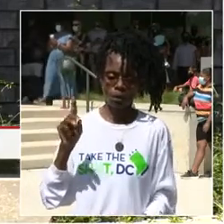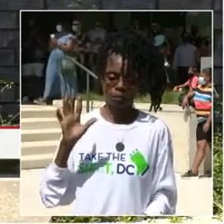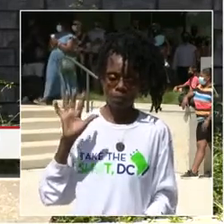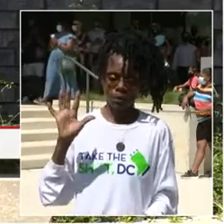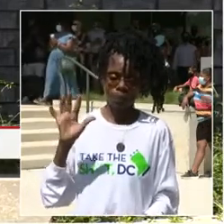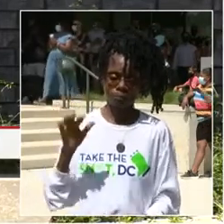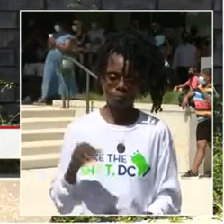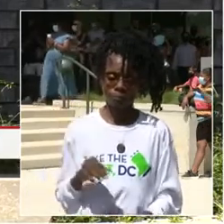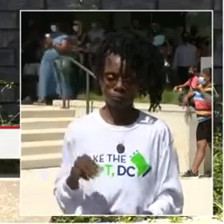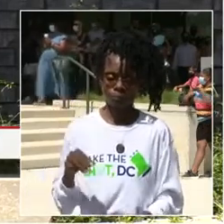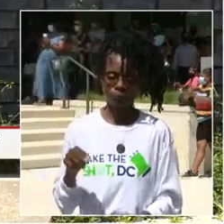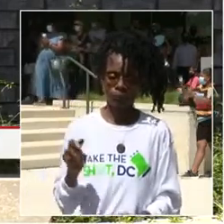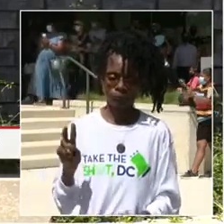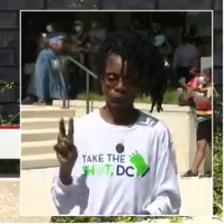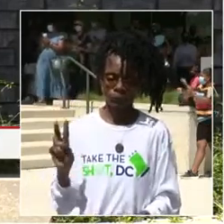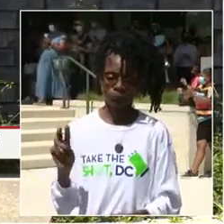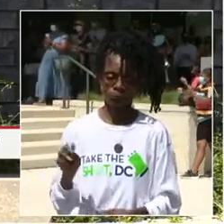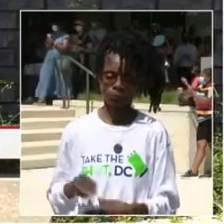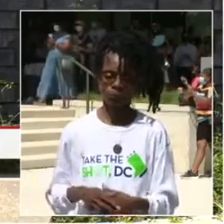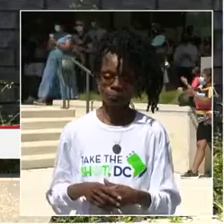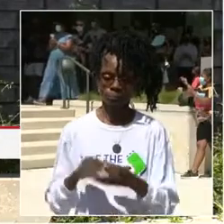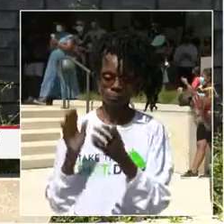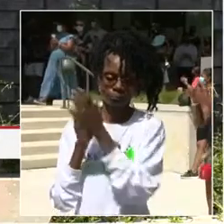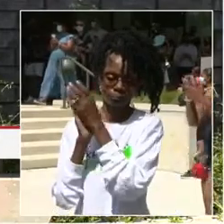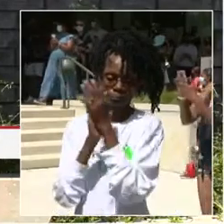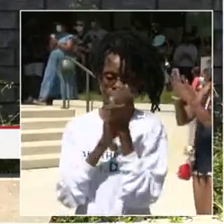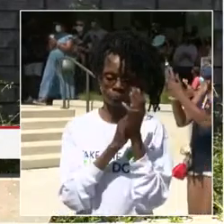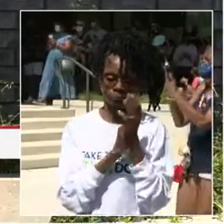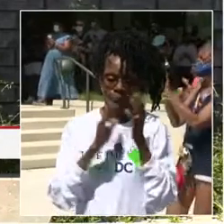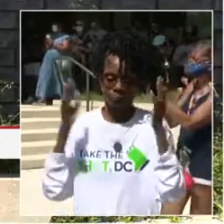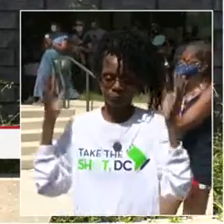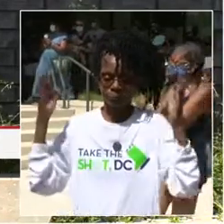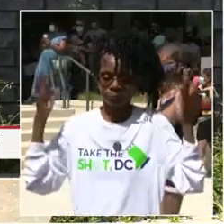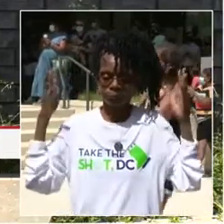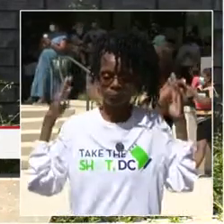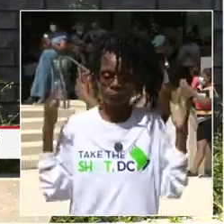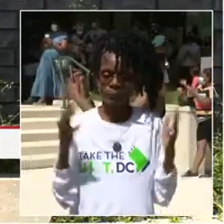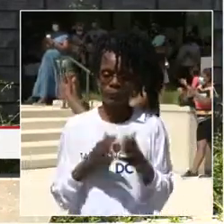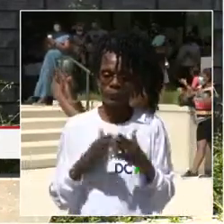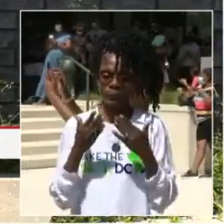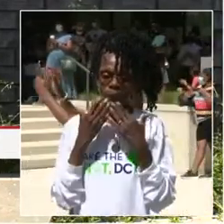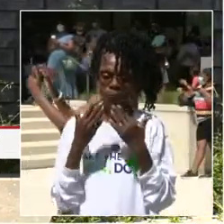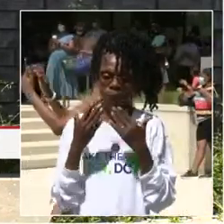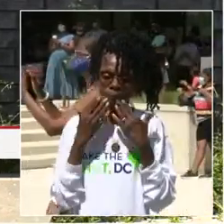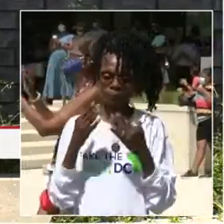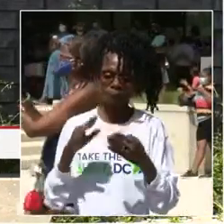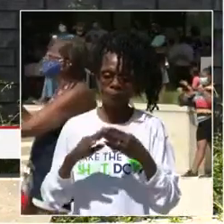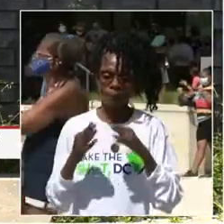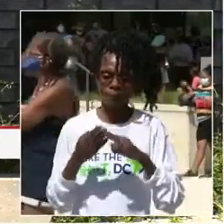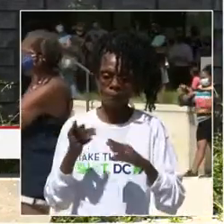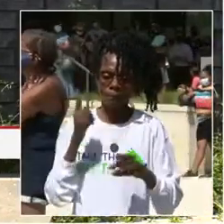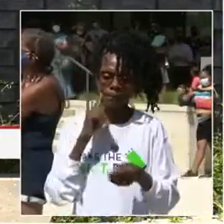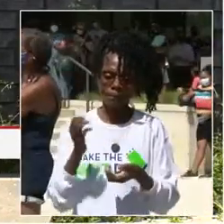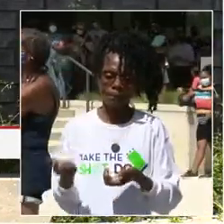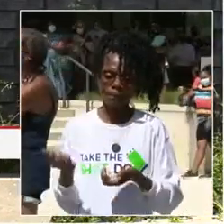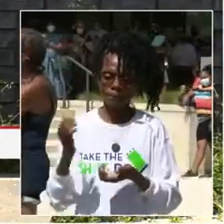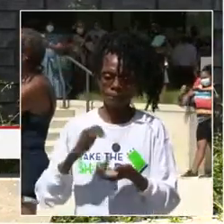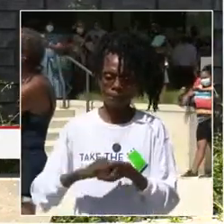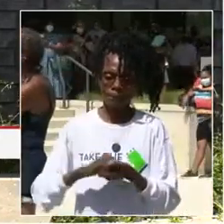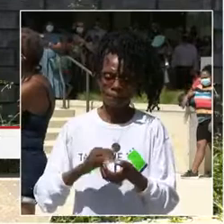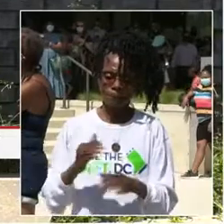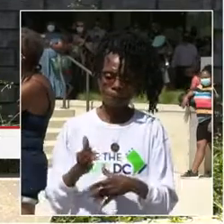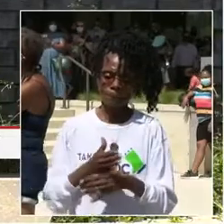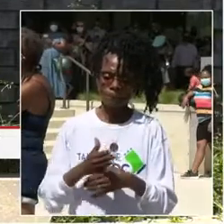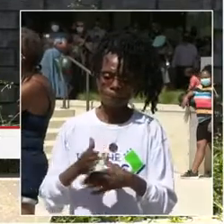Pinto. Give them a big round of applause. We are grateful in this city for the partnership between the